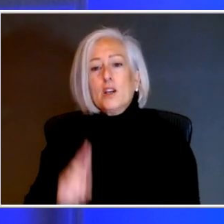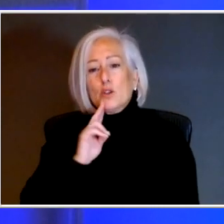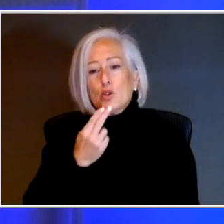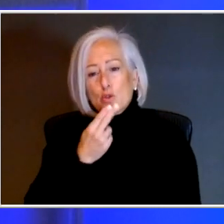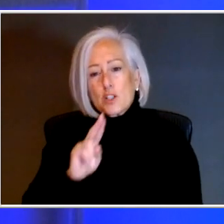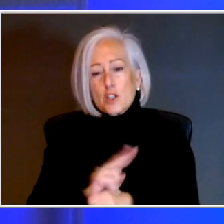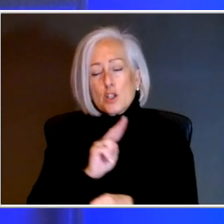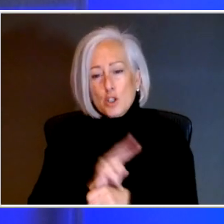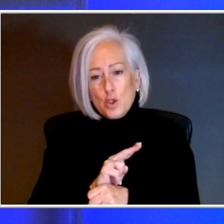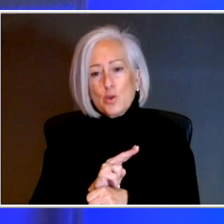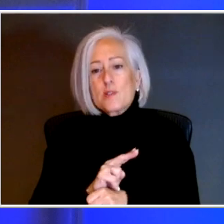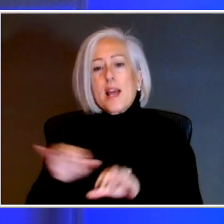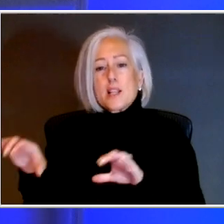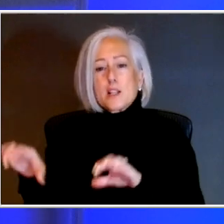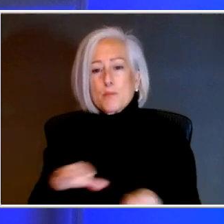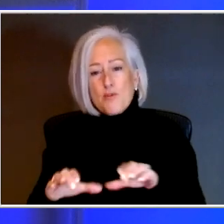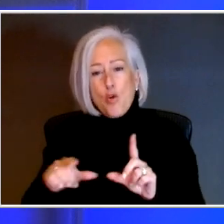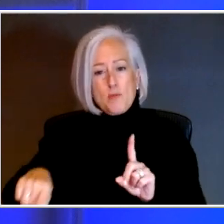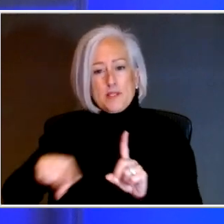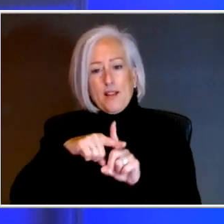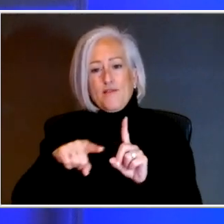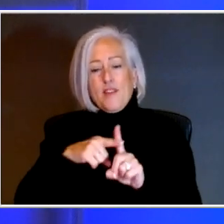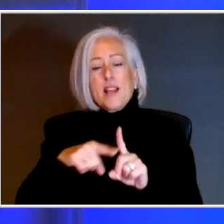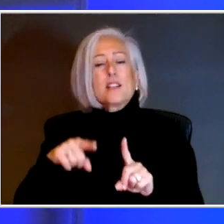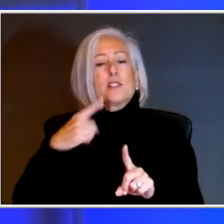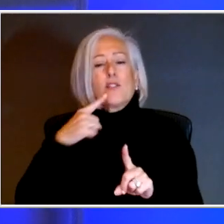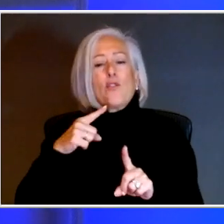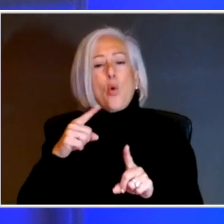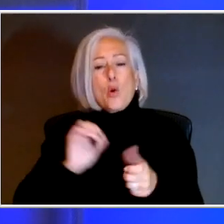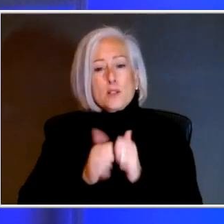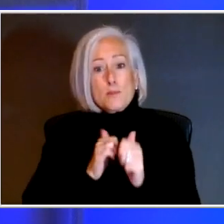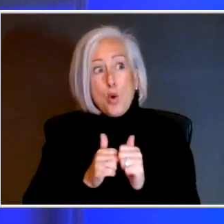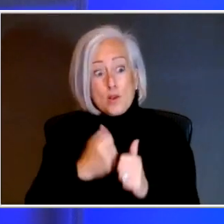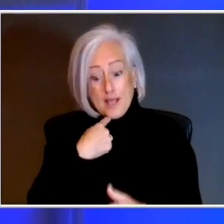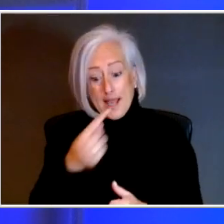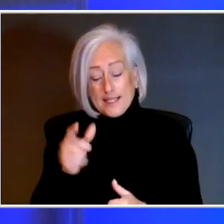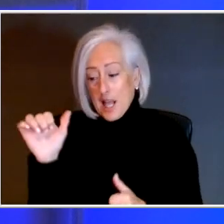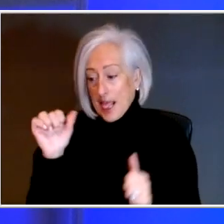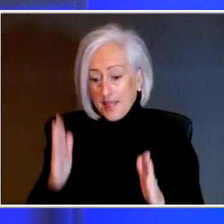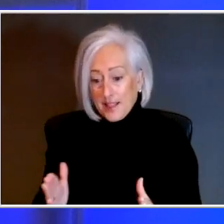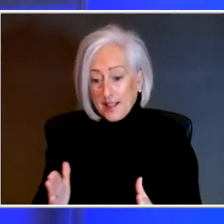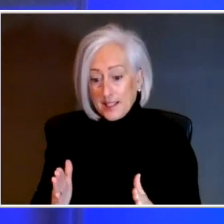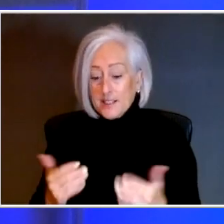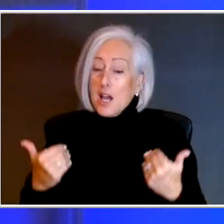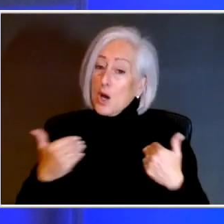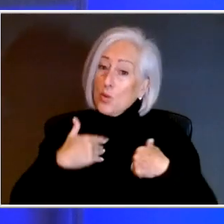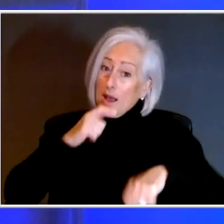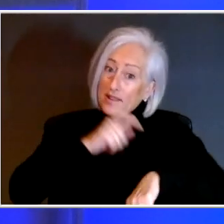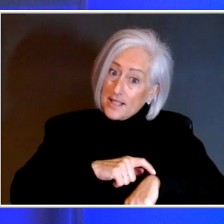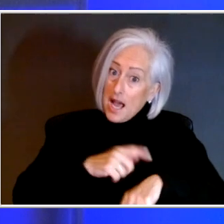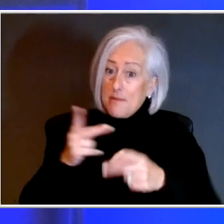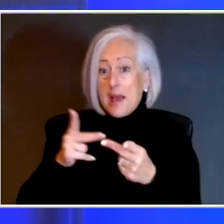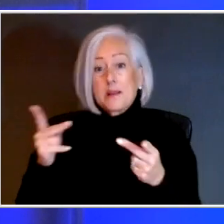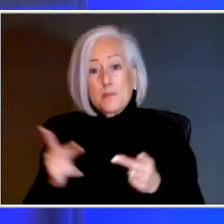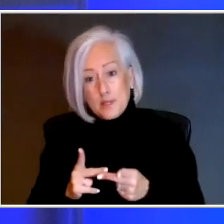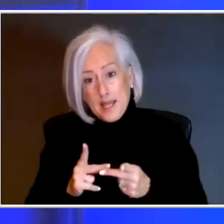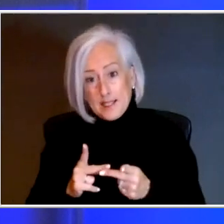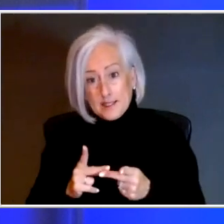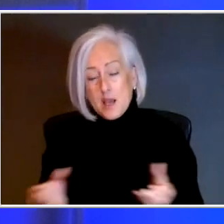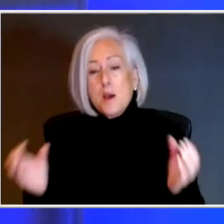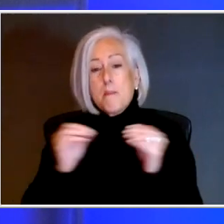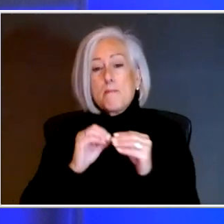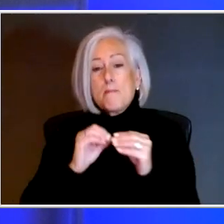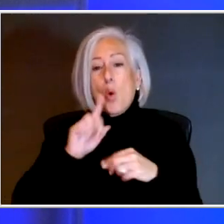performance advantage in sports, I like to tell my athletes that there's a time and there's a place. So it has to do more with the flexibility